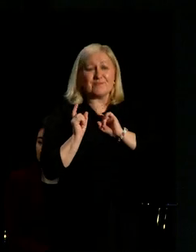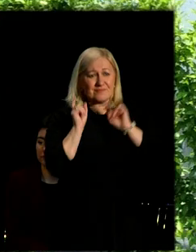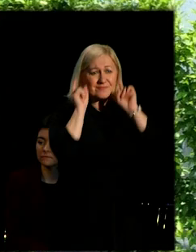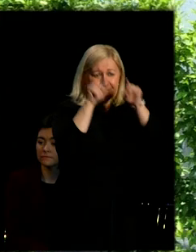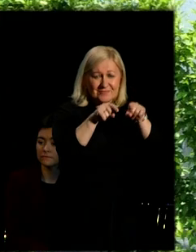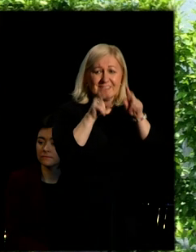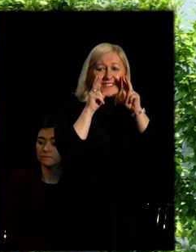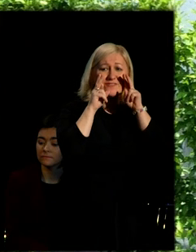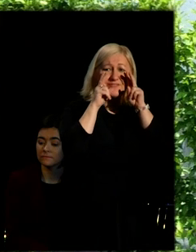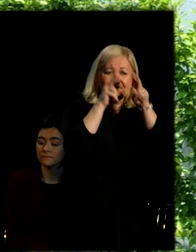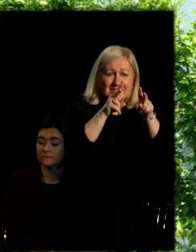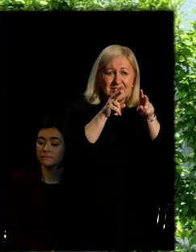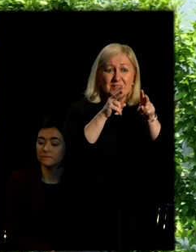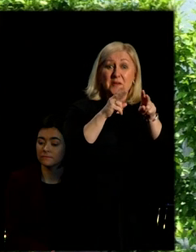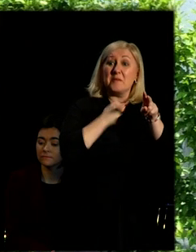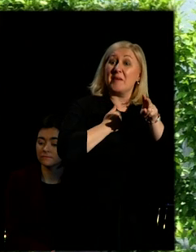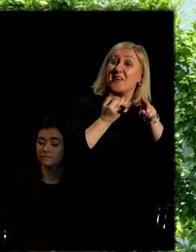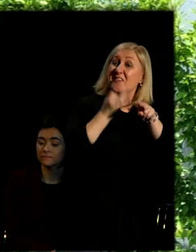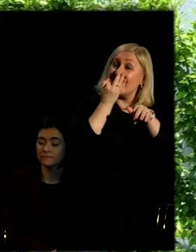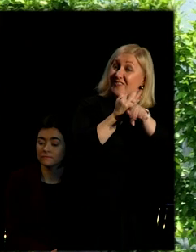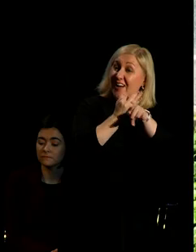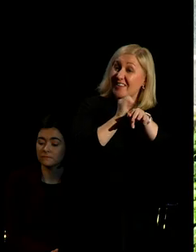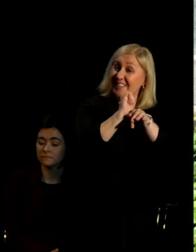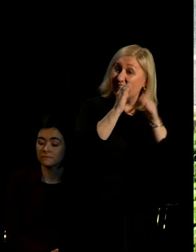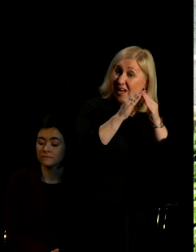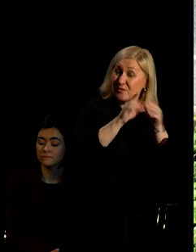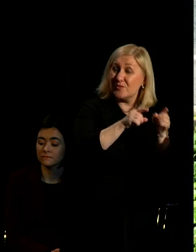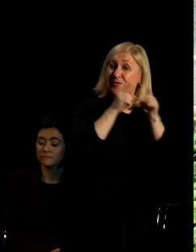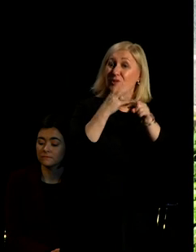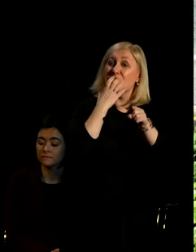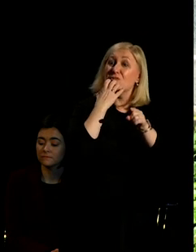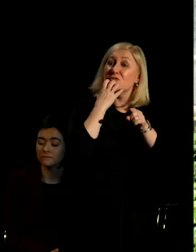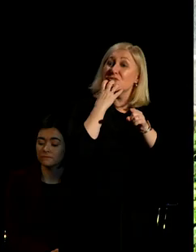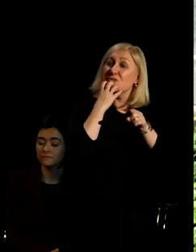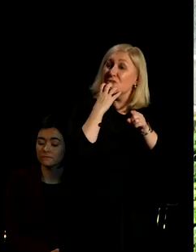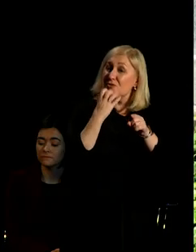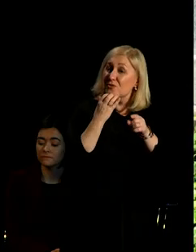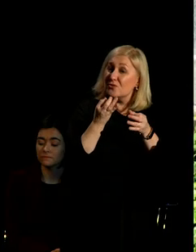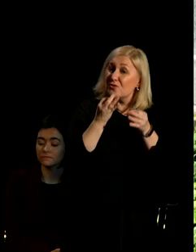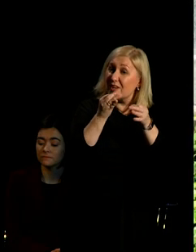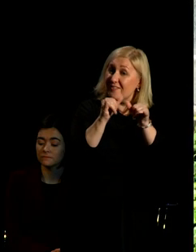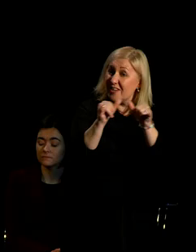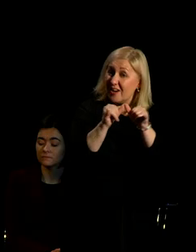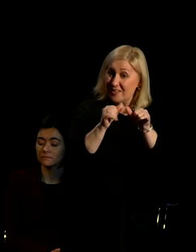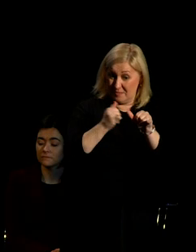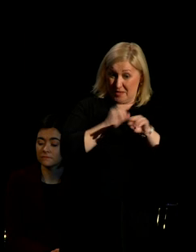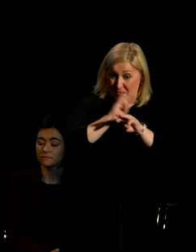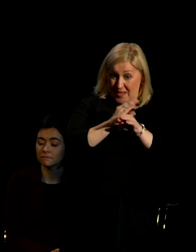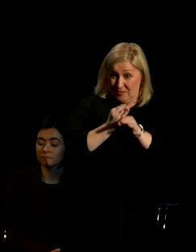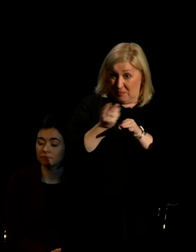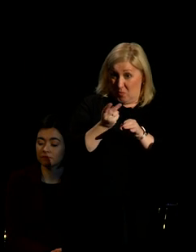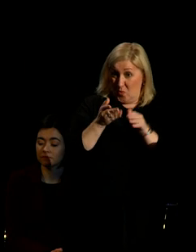seen my grandfather's house, the Jewish cemetery where my grandparents are buried, and the